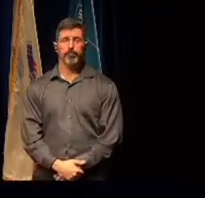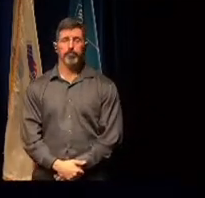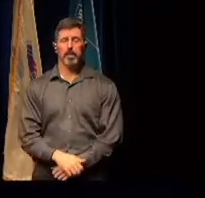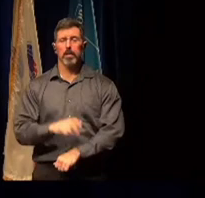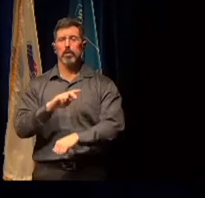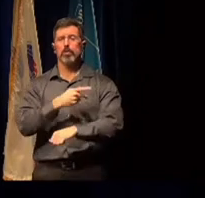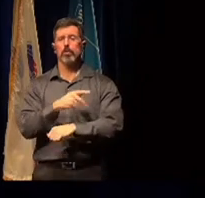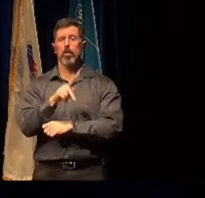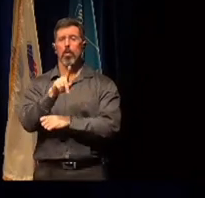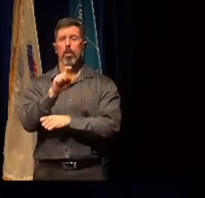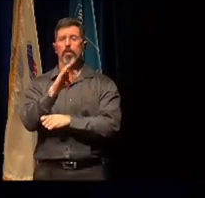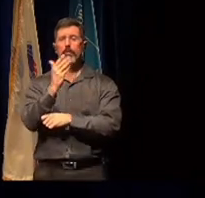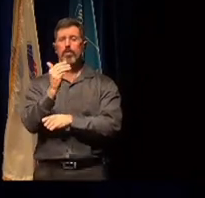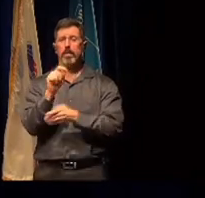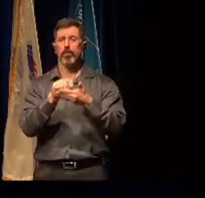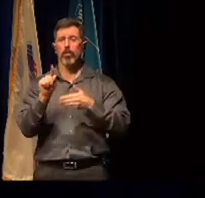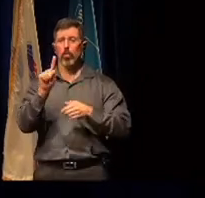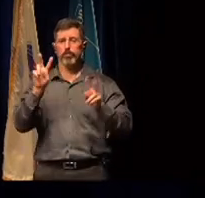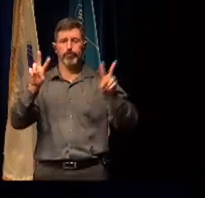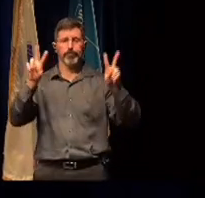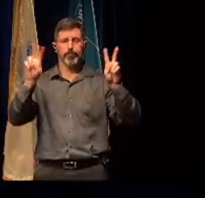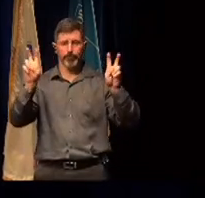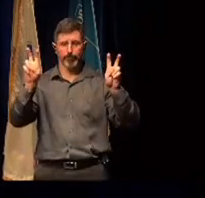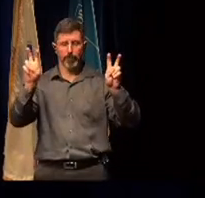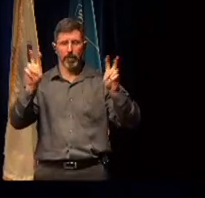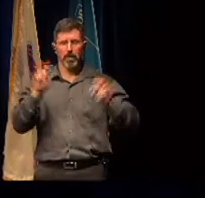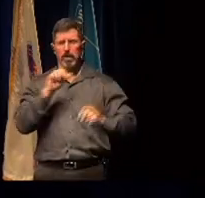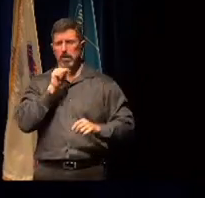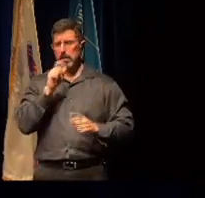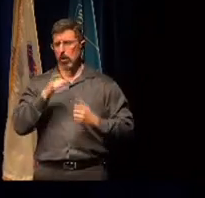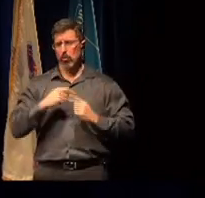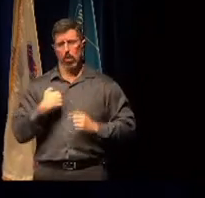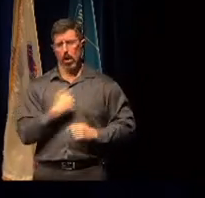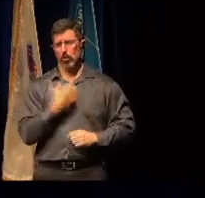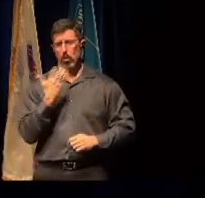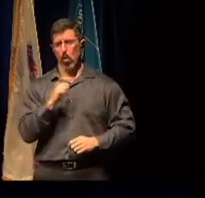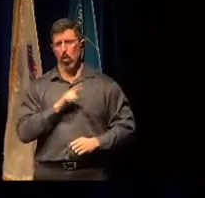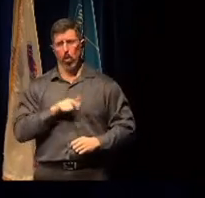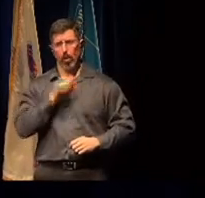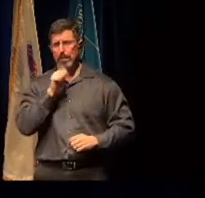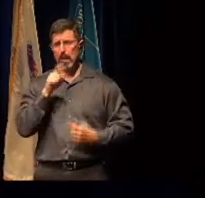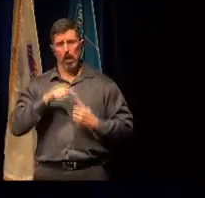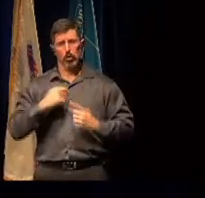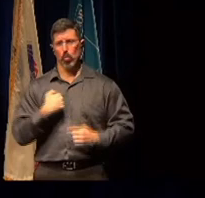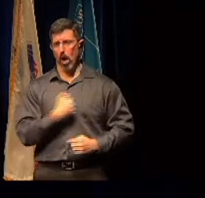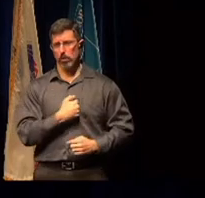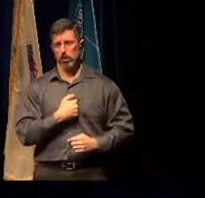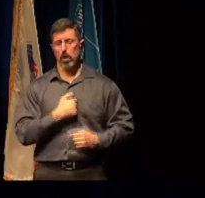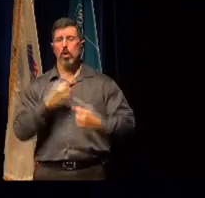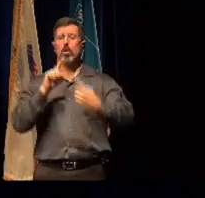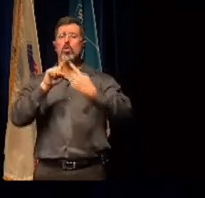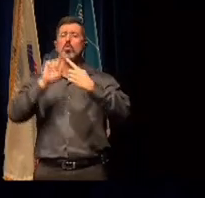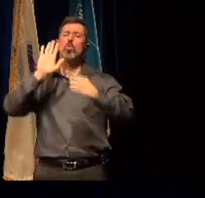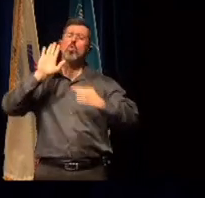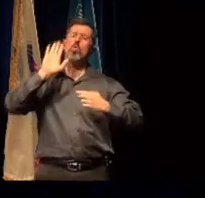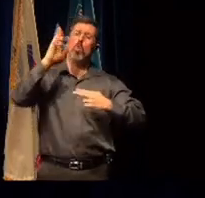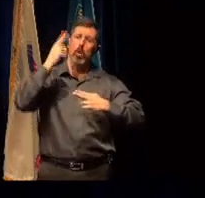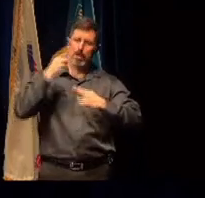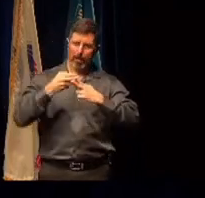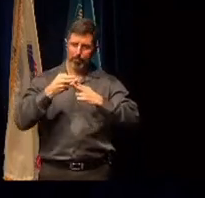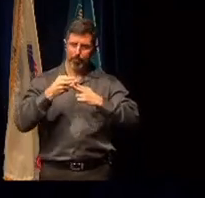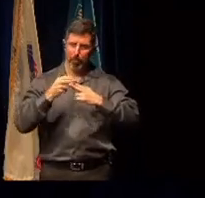Psalm 115, verse 1. "Not to us, O Lord, not to us, but to your name be the